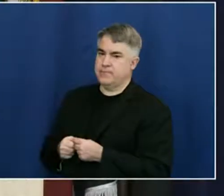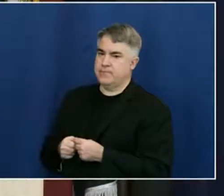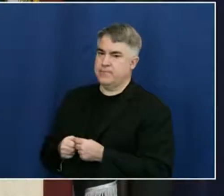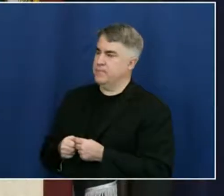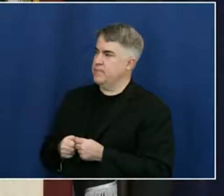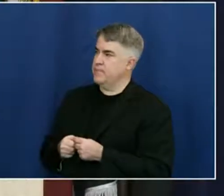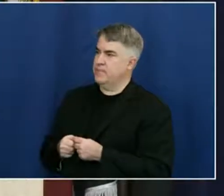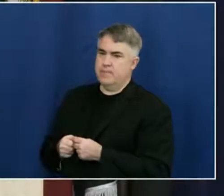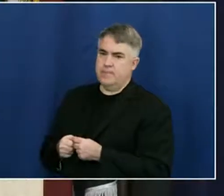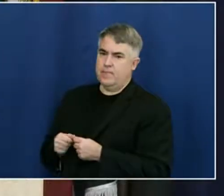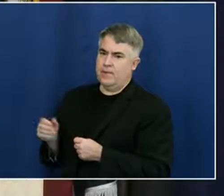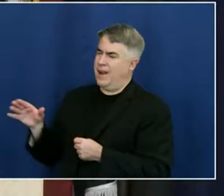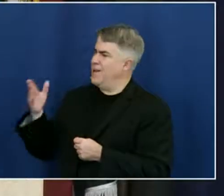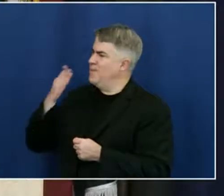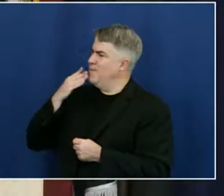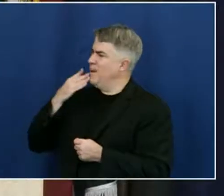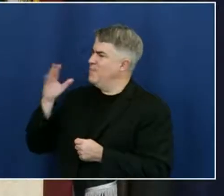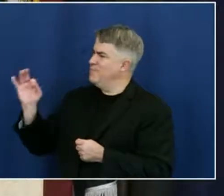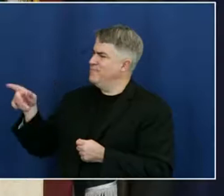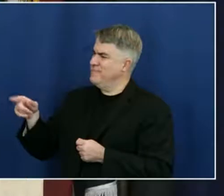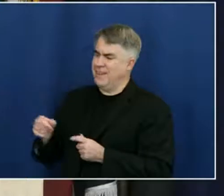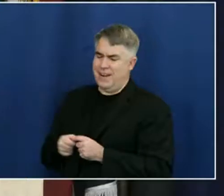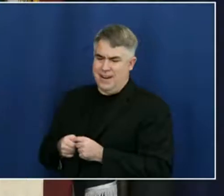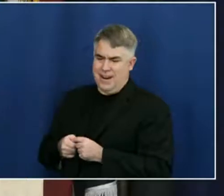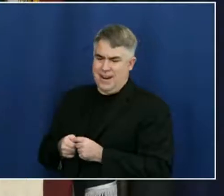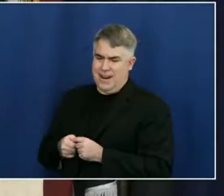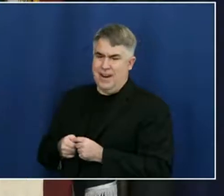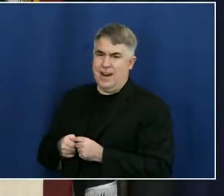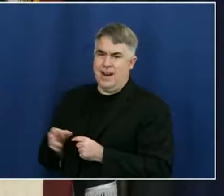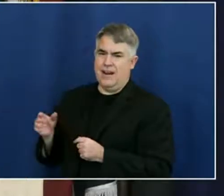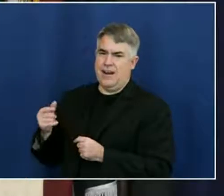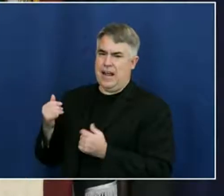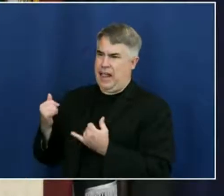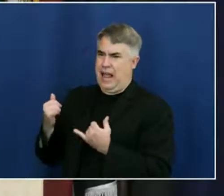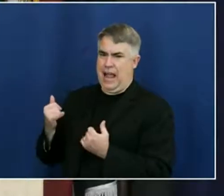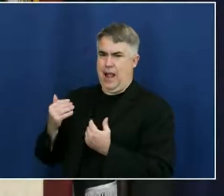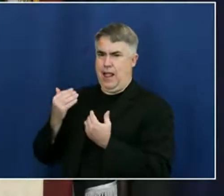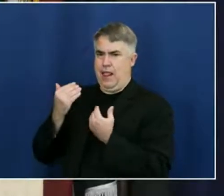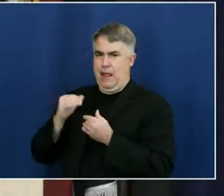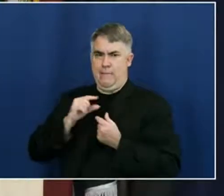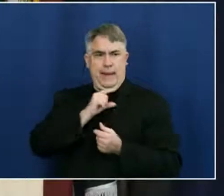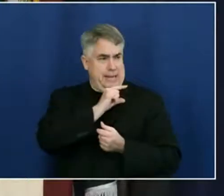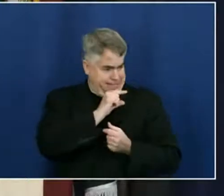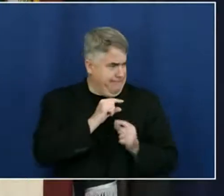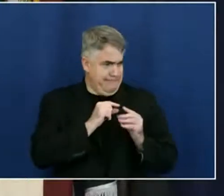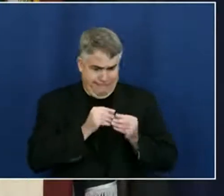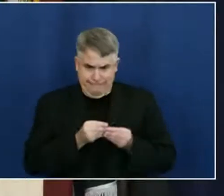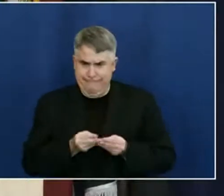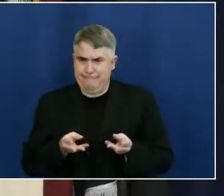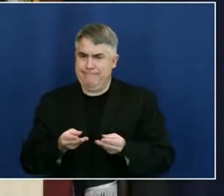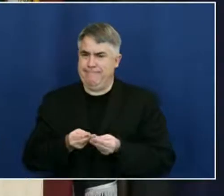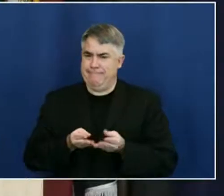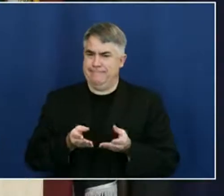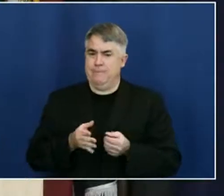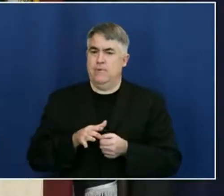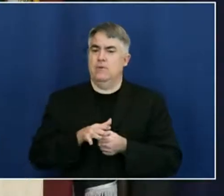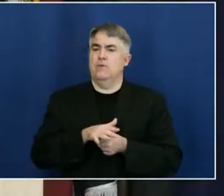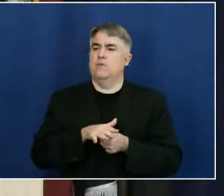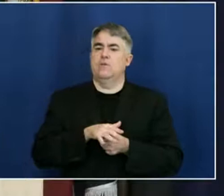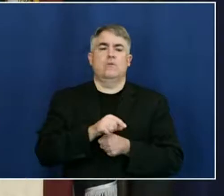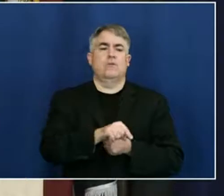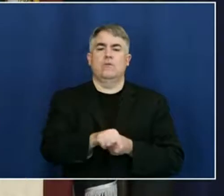Thank you. I wonder, given the current constraints on vaccine supply, are local residents getting their doses in the